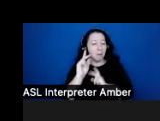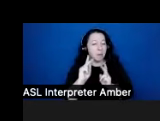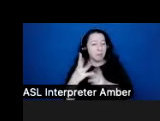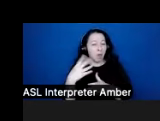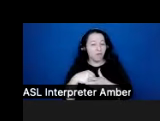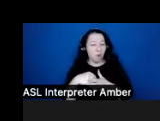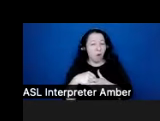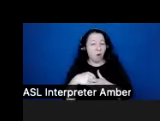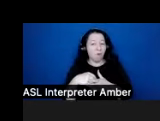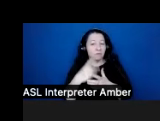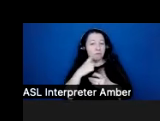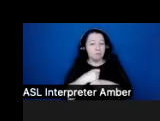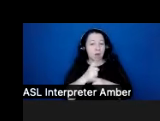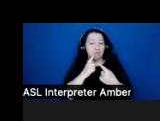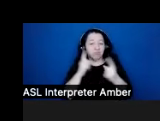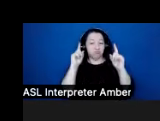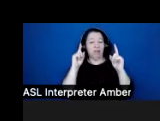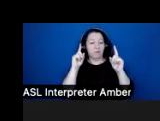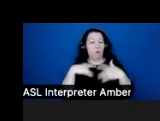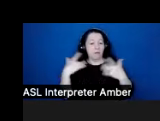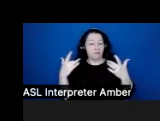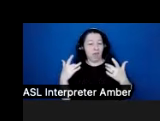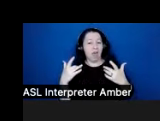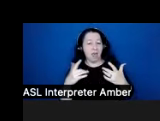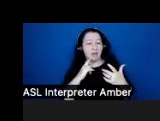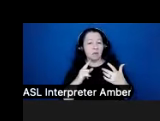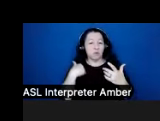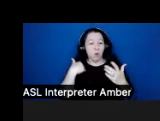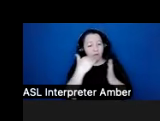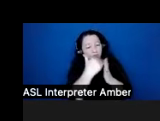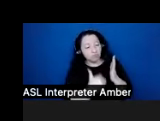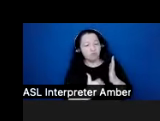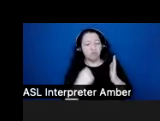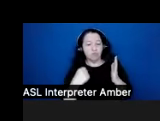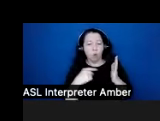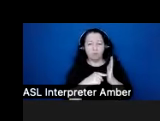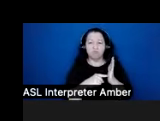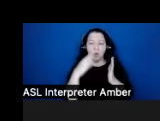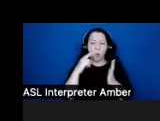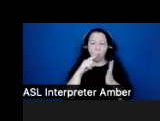included in the event. And then how will you know that you made an impact?